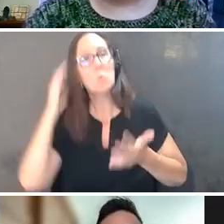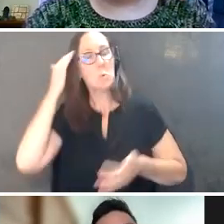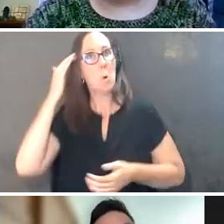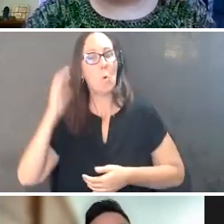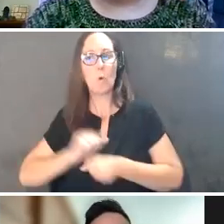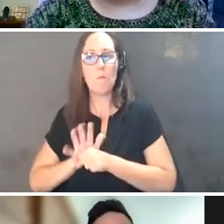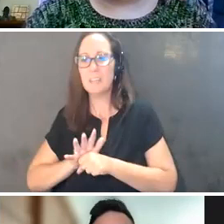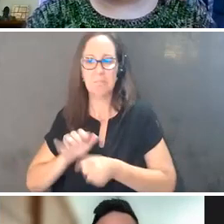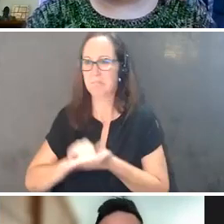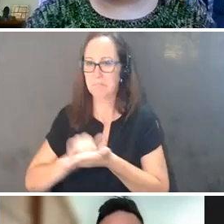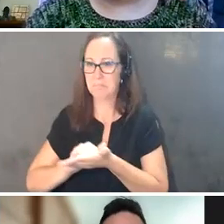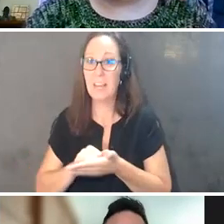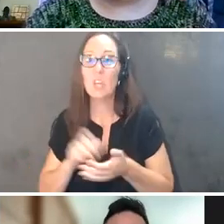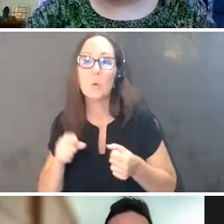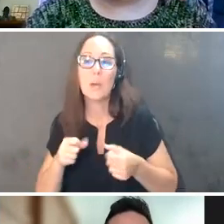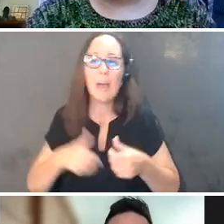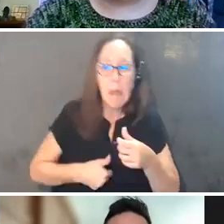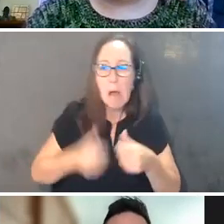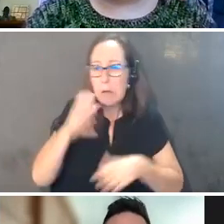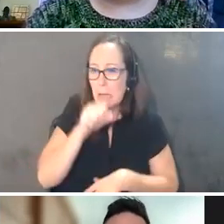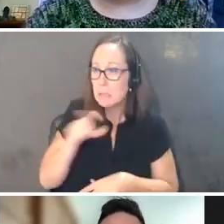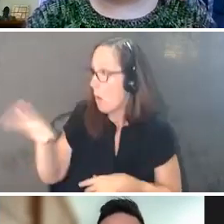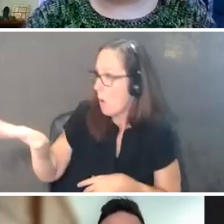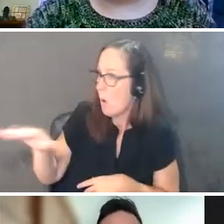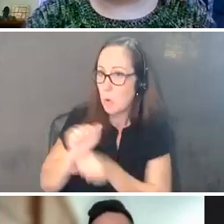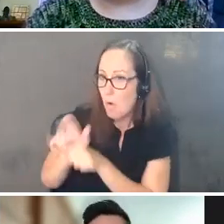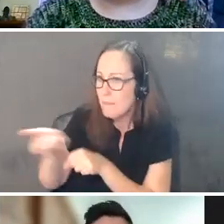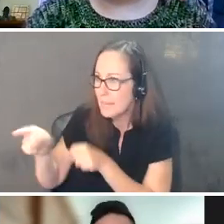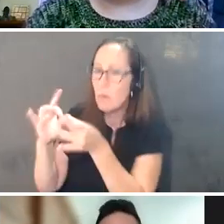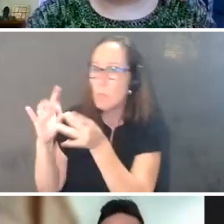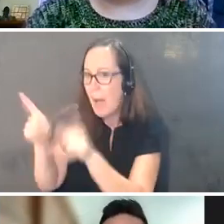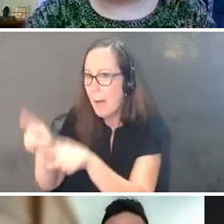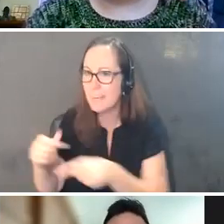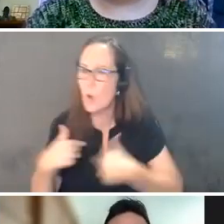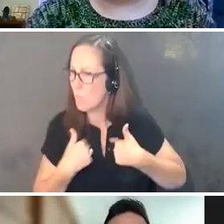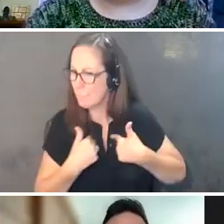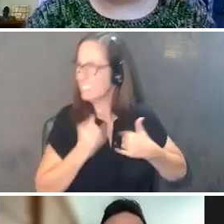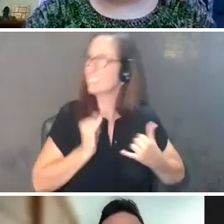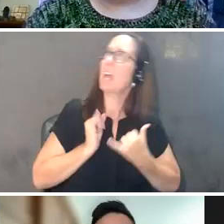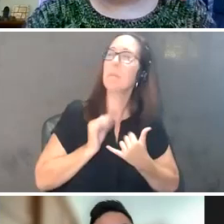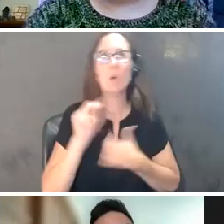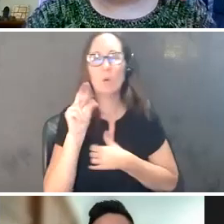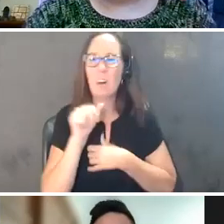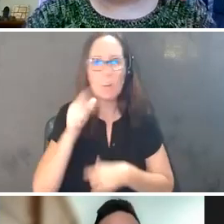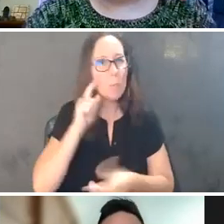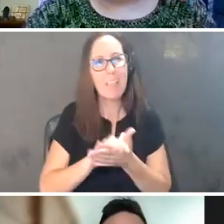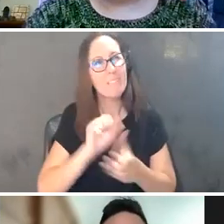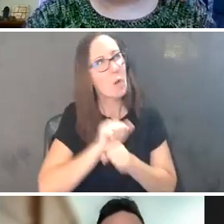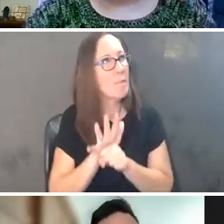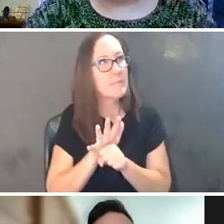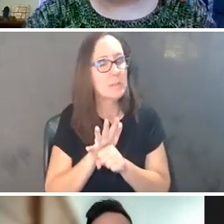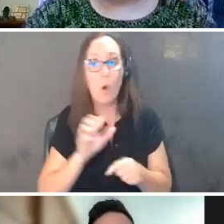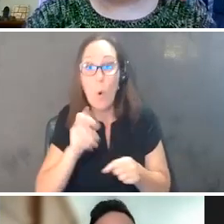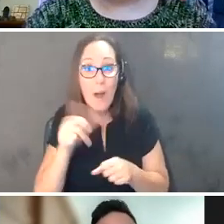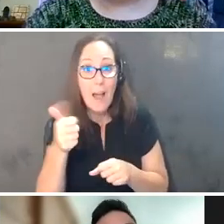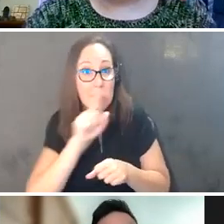guess and you can ask your friends, well, what did you have when you had COVID? Do I have that? Oh, I don't think it's COVID, you know? Or you'll ask your family or someone who else had it, or